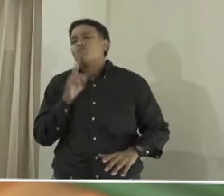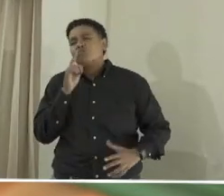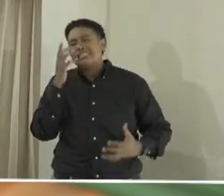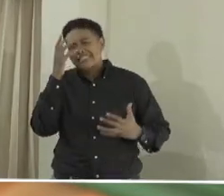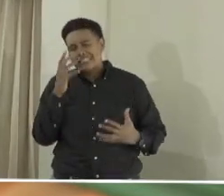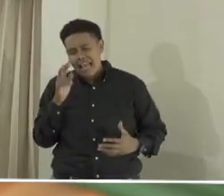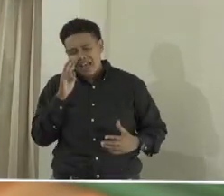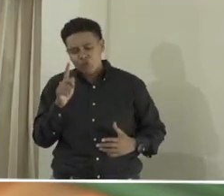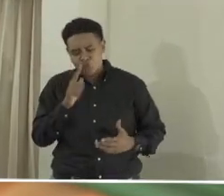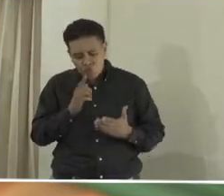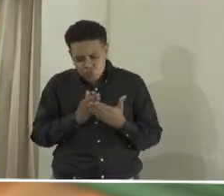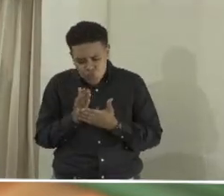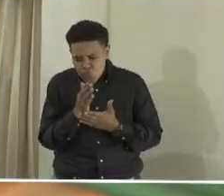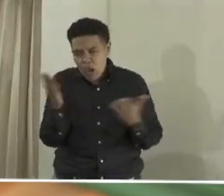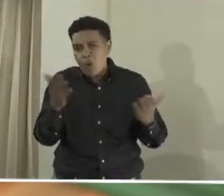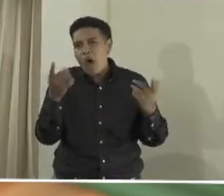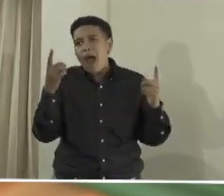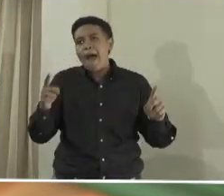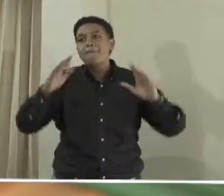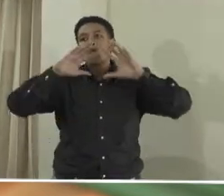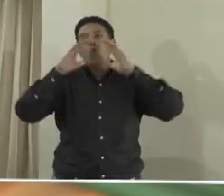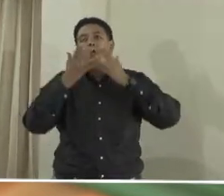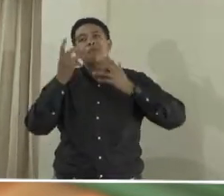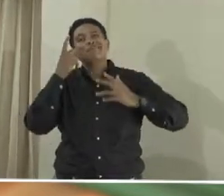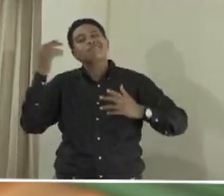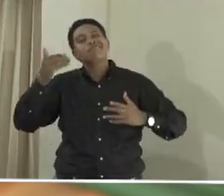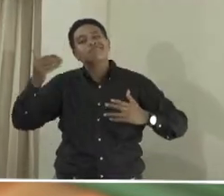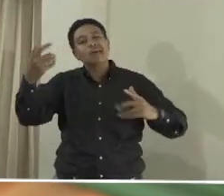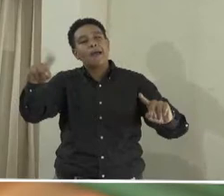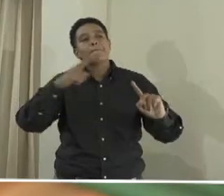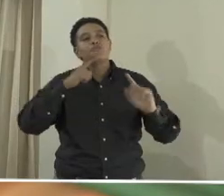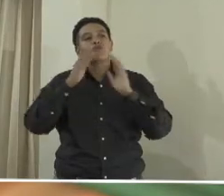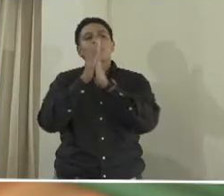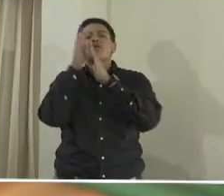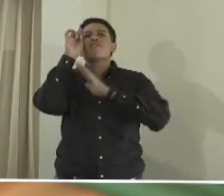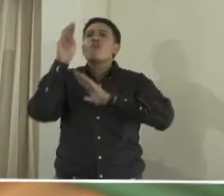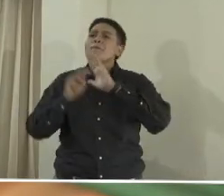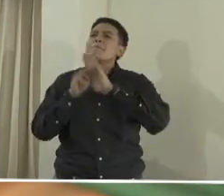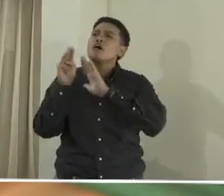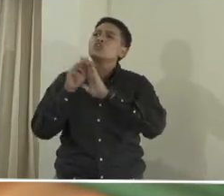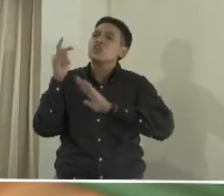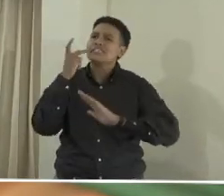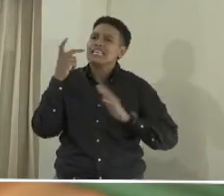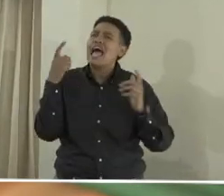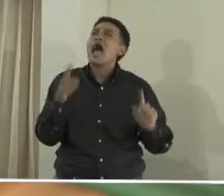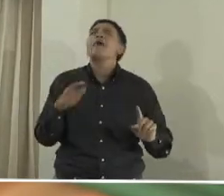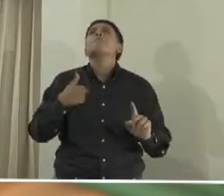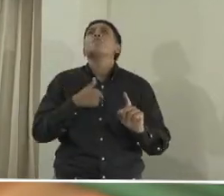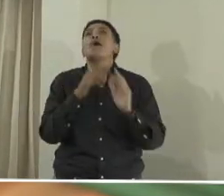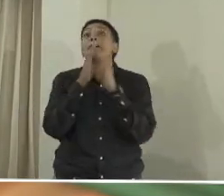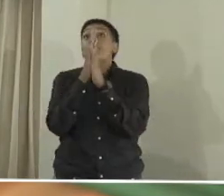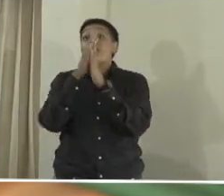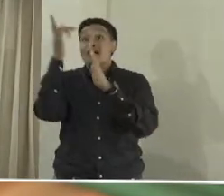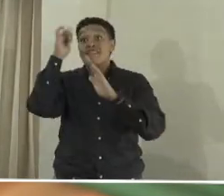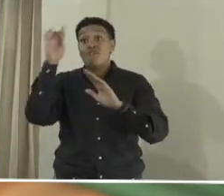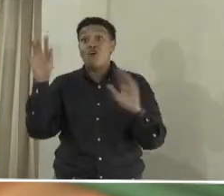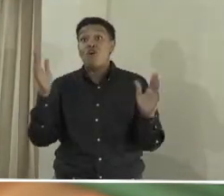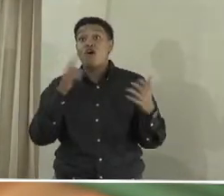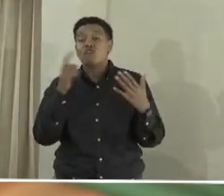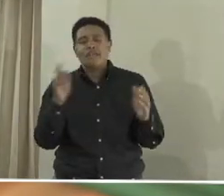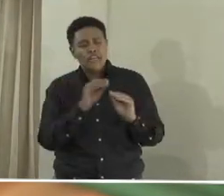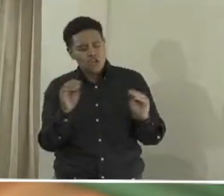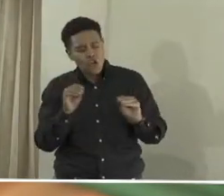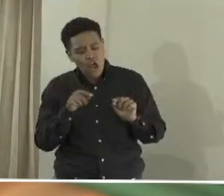to traverse what's happening globally. We pray for maturity, God. We pray for a